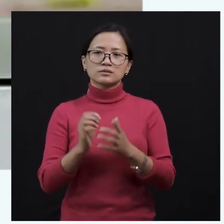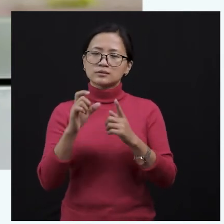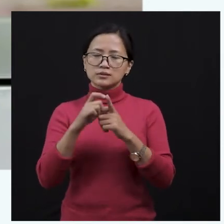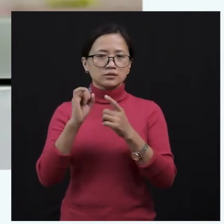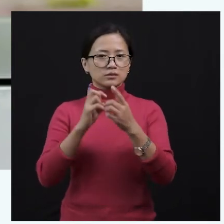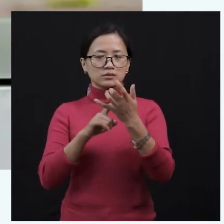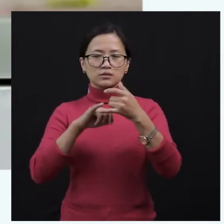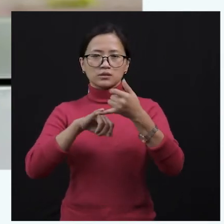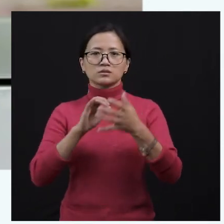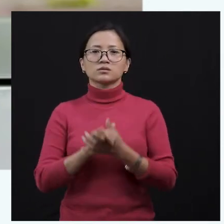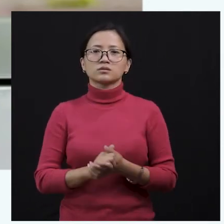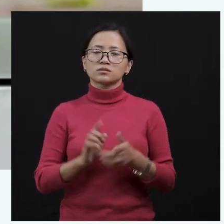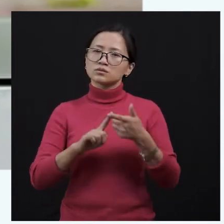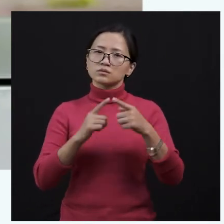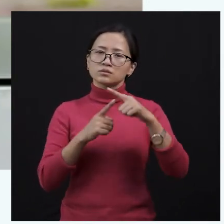etc.